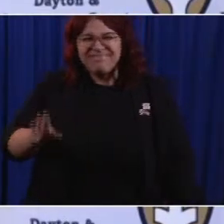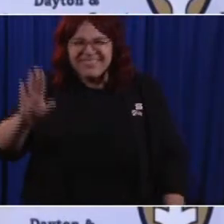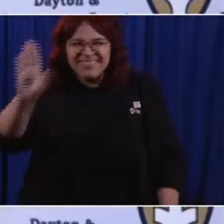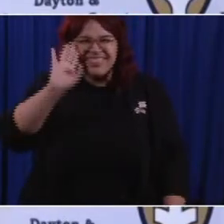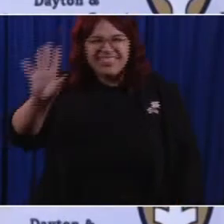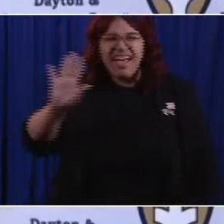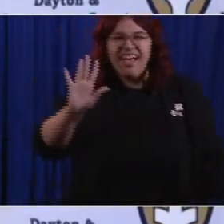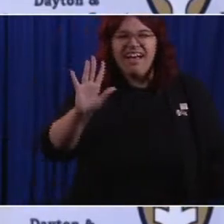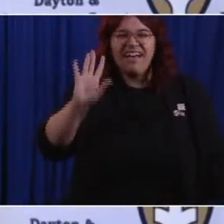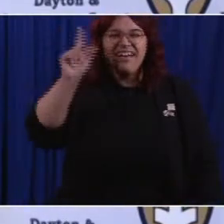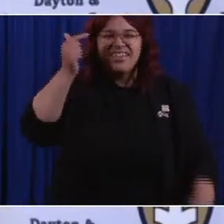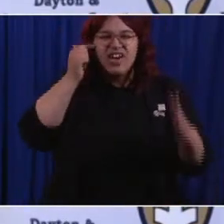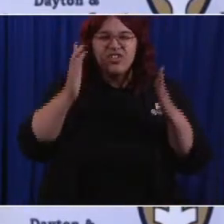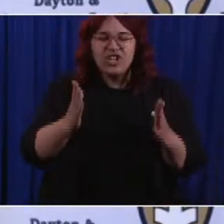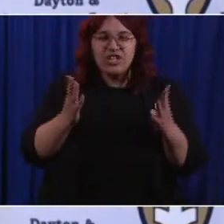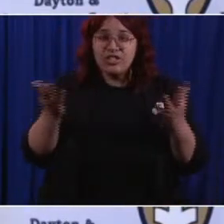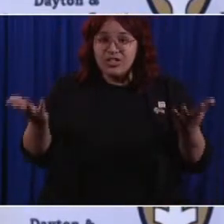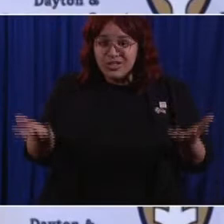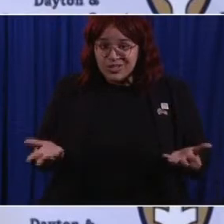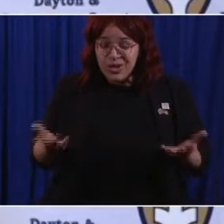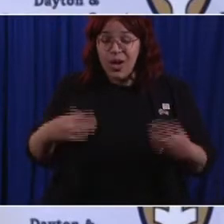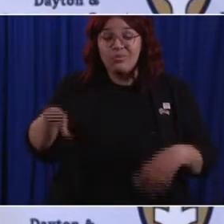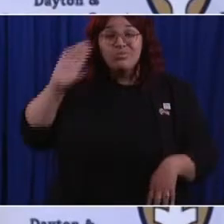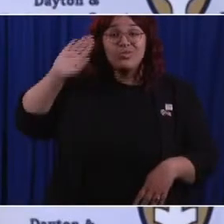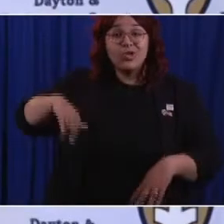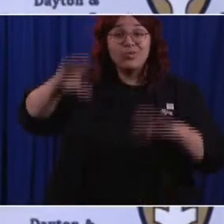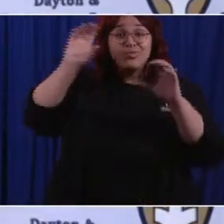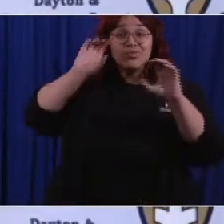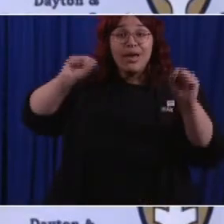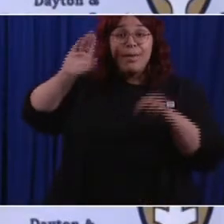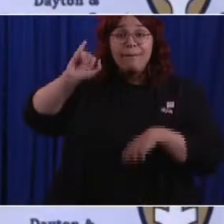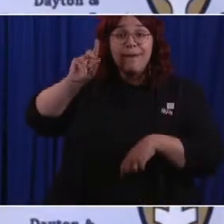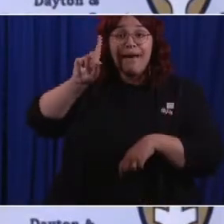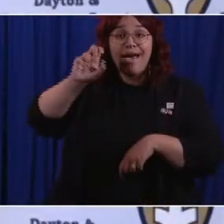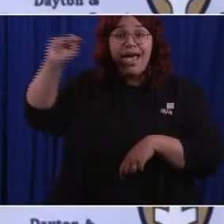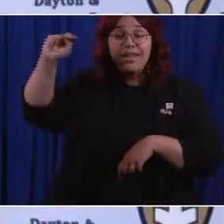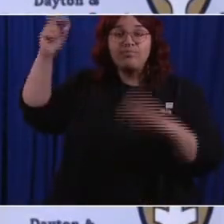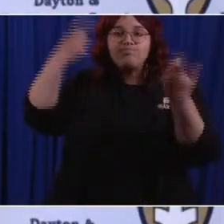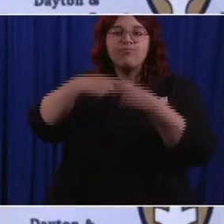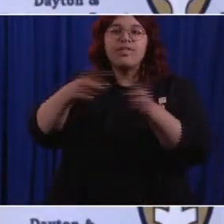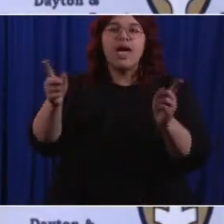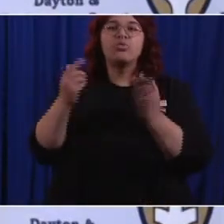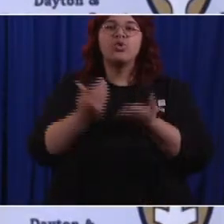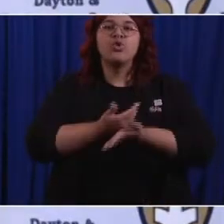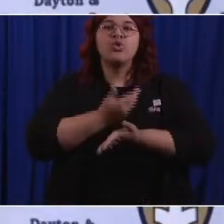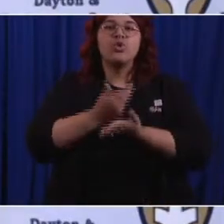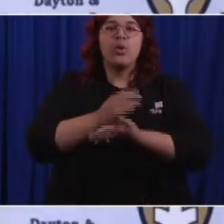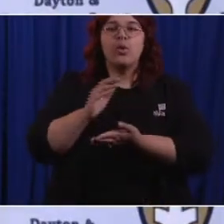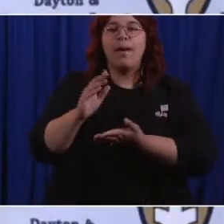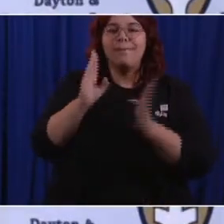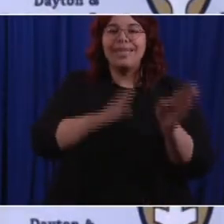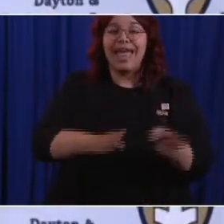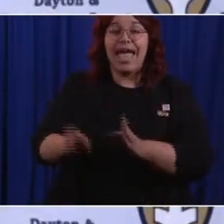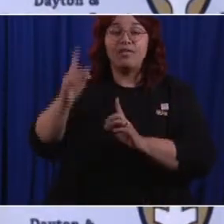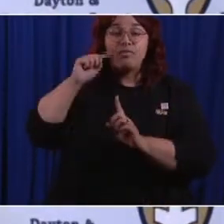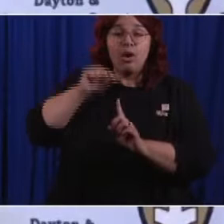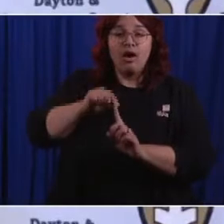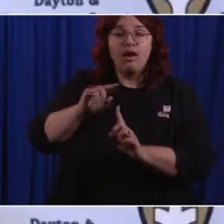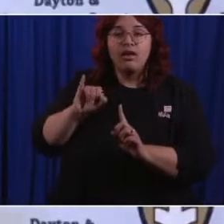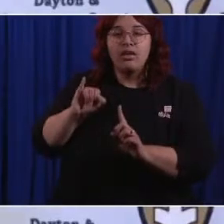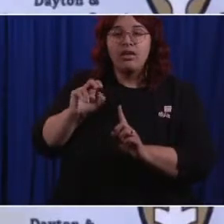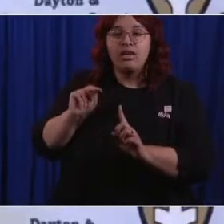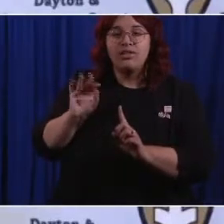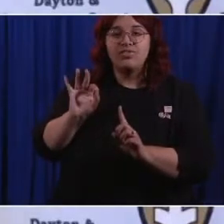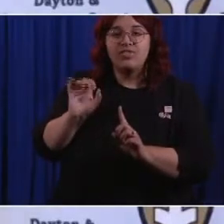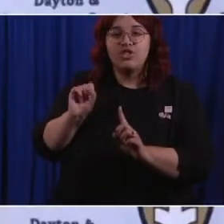the infrastructure plan that the Biden administration unveiled yesterday. Well, we certainly have infrastructure needs, and one of the